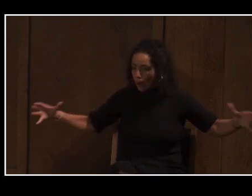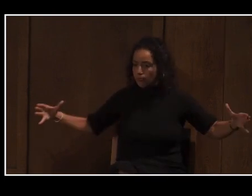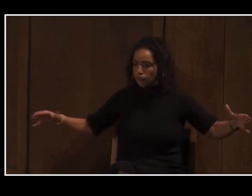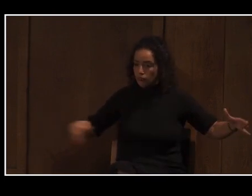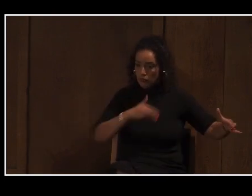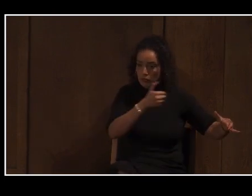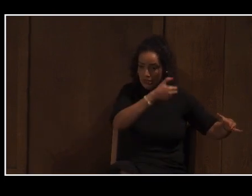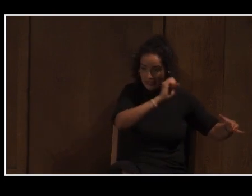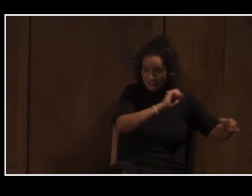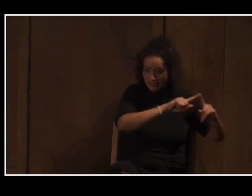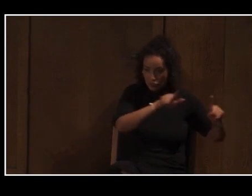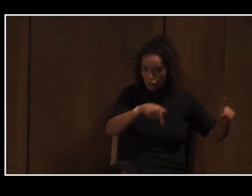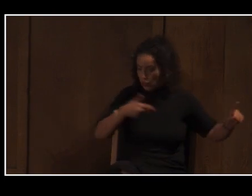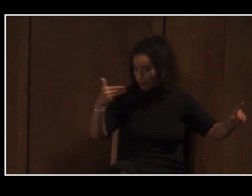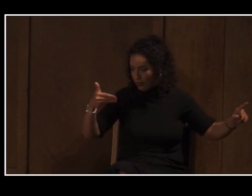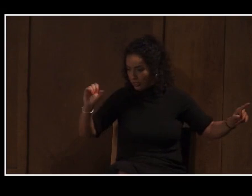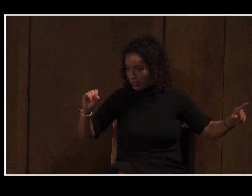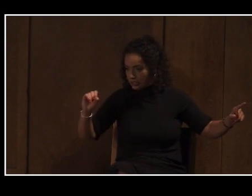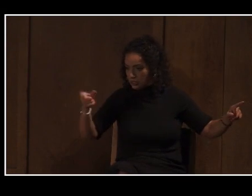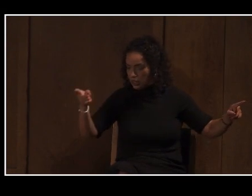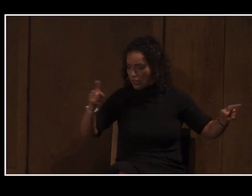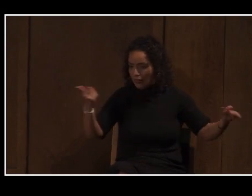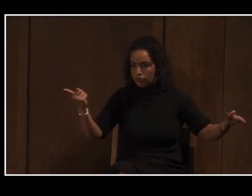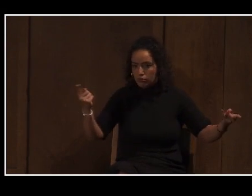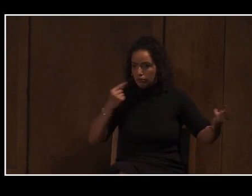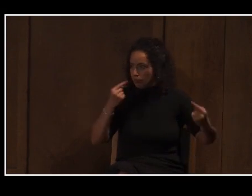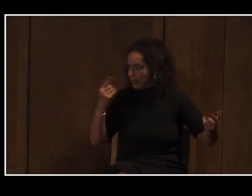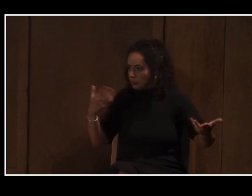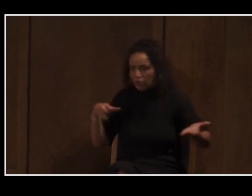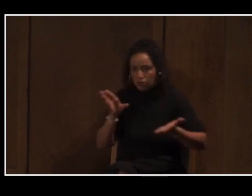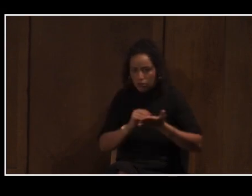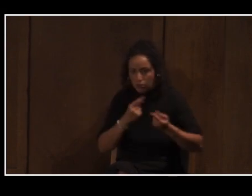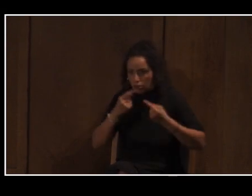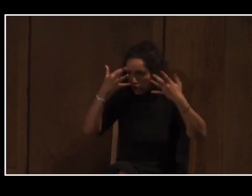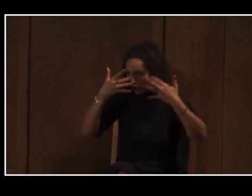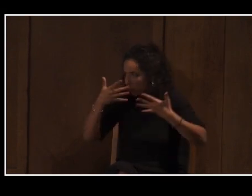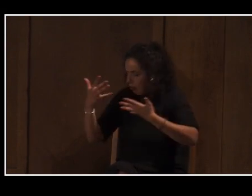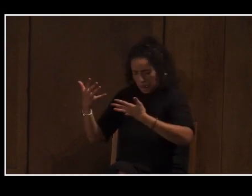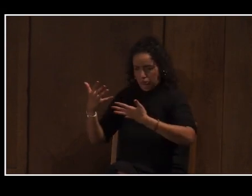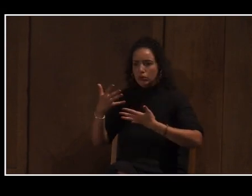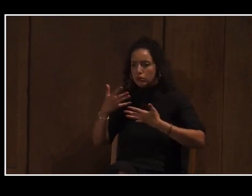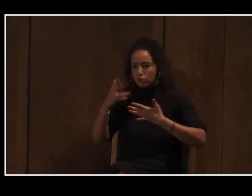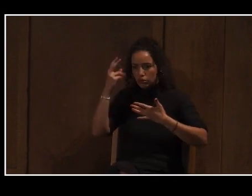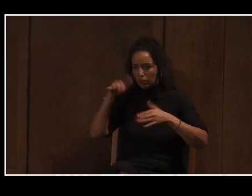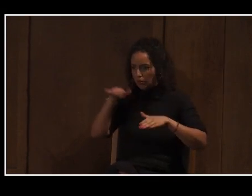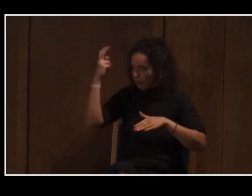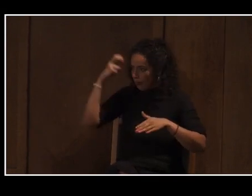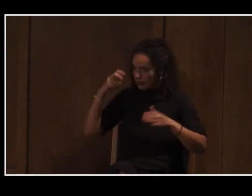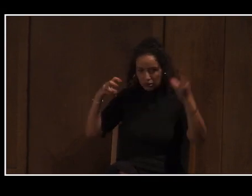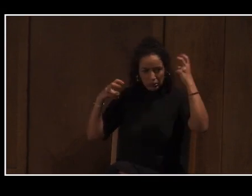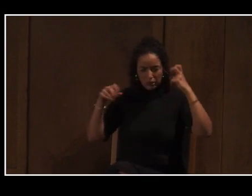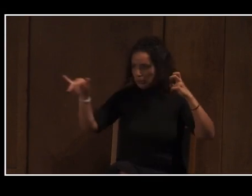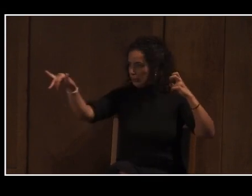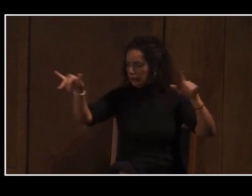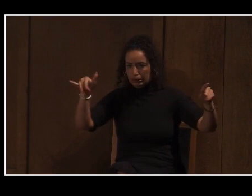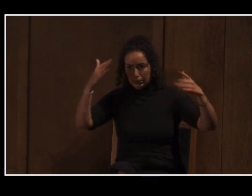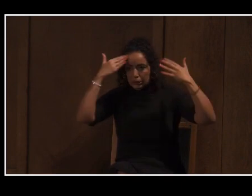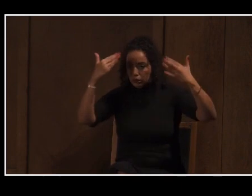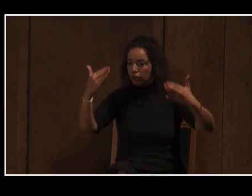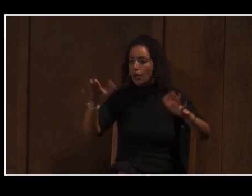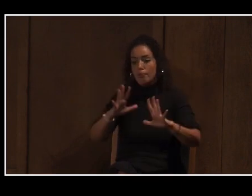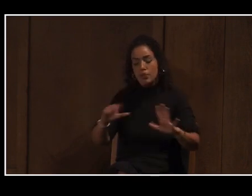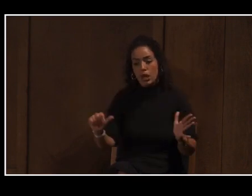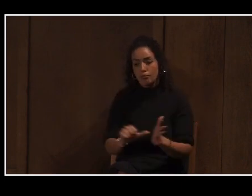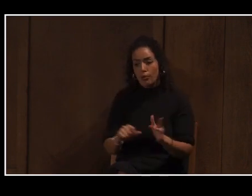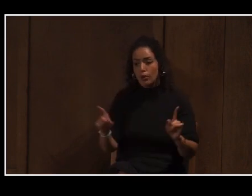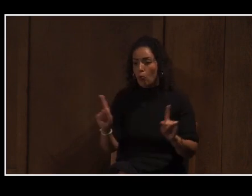suddenly lost track and had no idea what was happening in between. As you can imagine, as a policy person, there's two huge issues. One of them is,